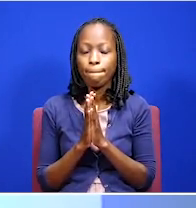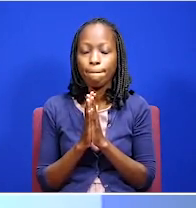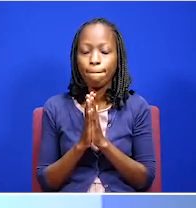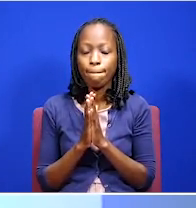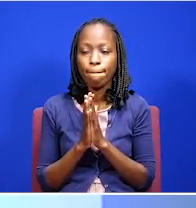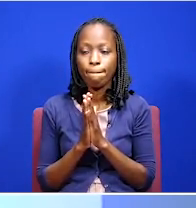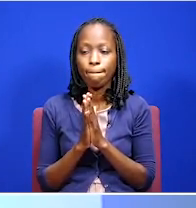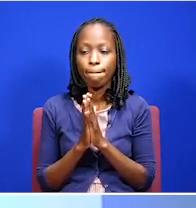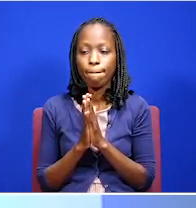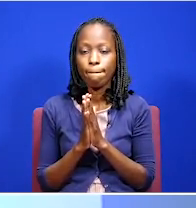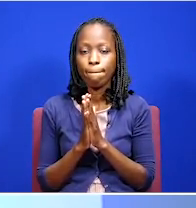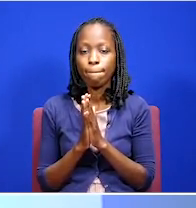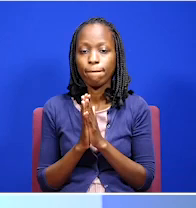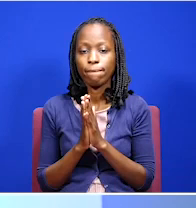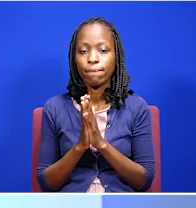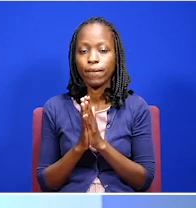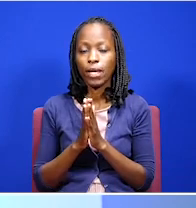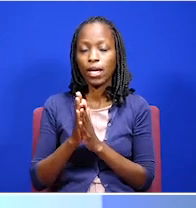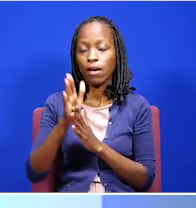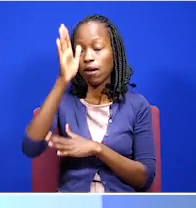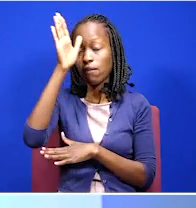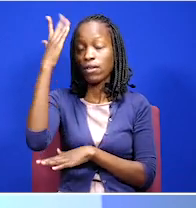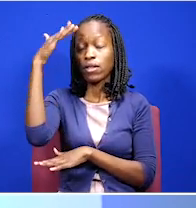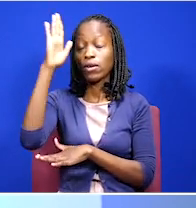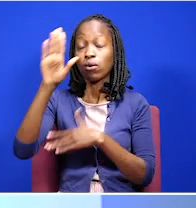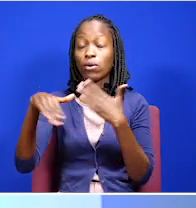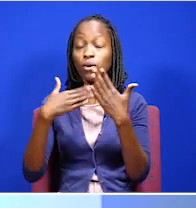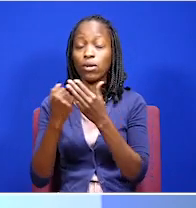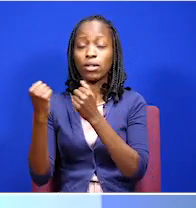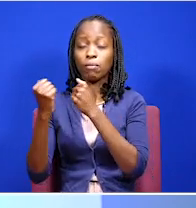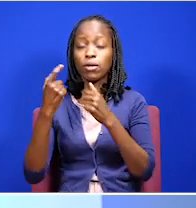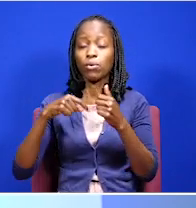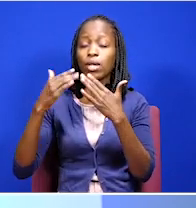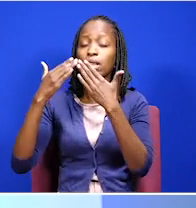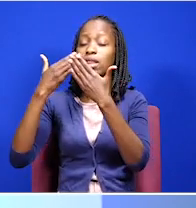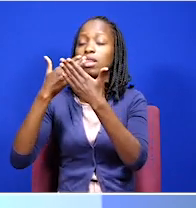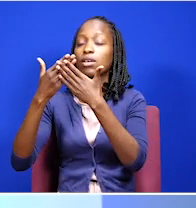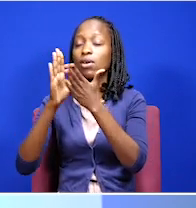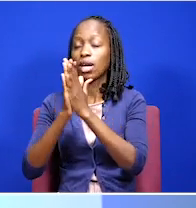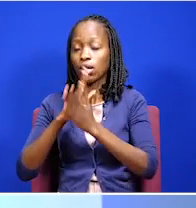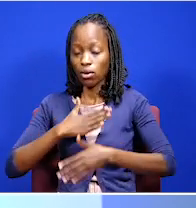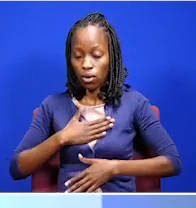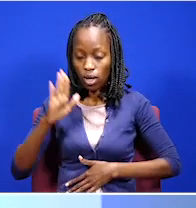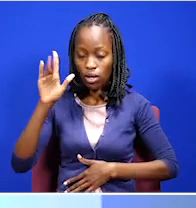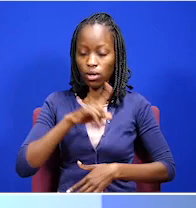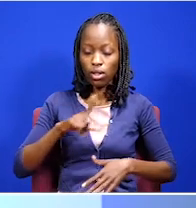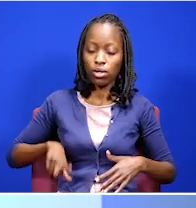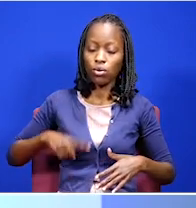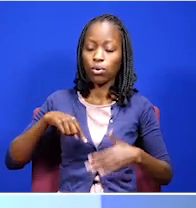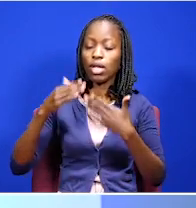Father God Almighty, we thank you and we honor you. We appreciate you for who you